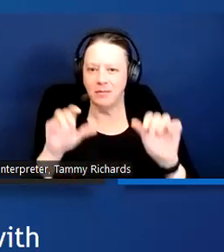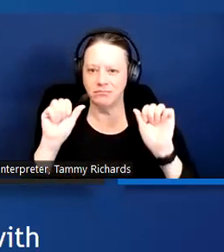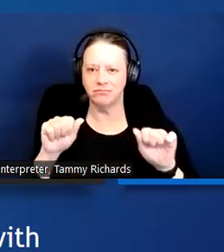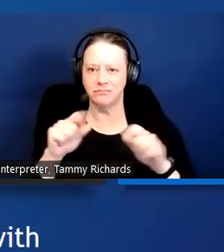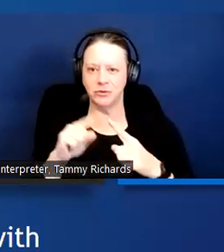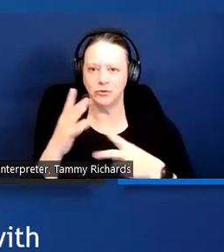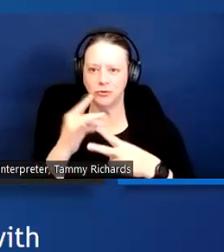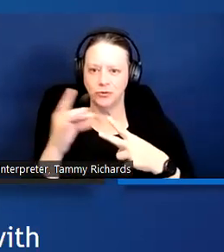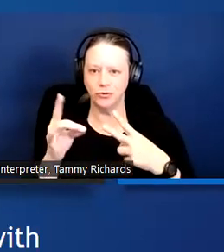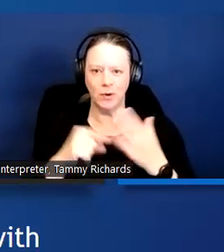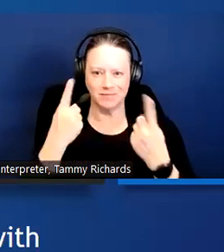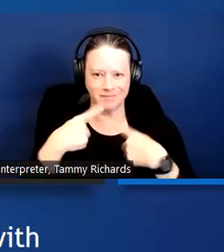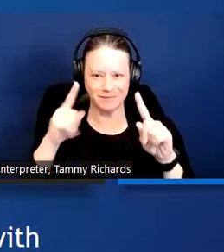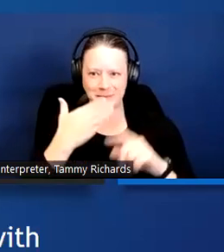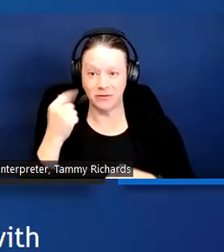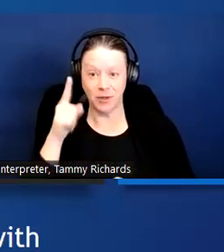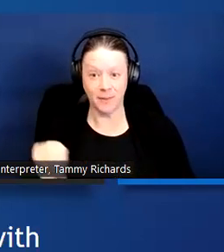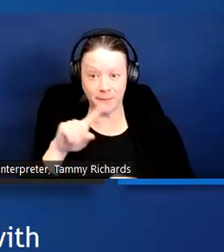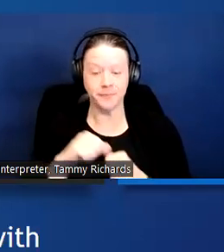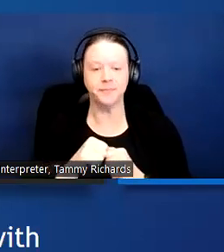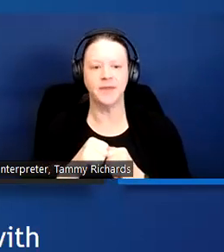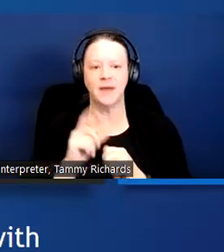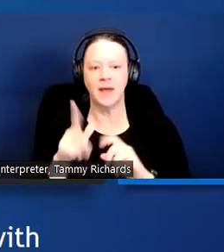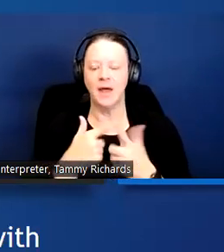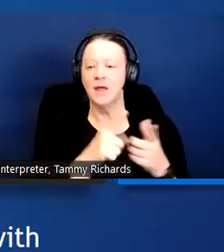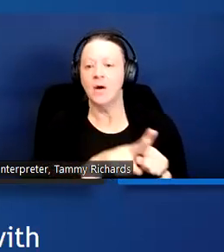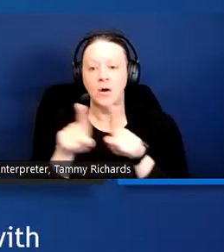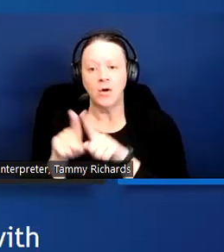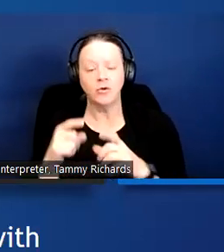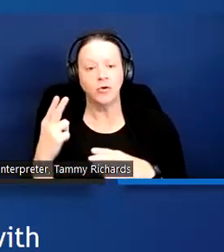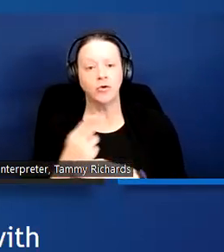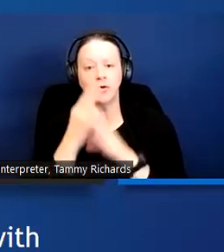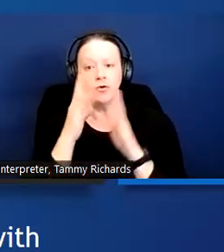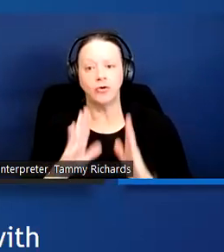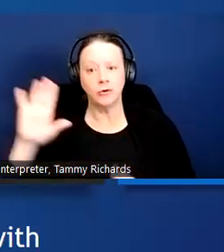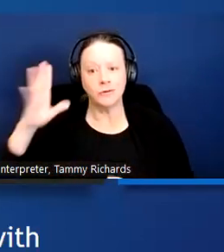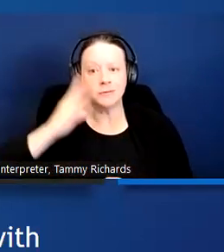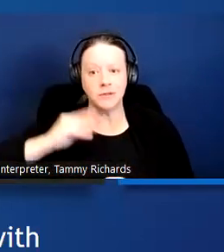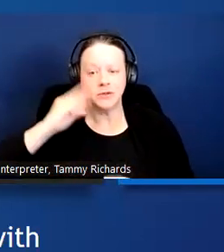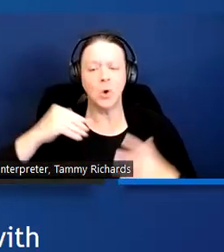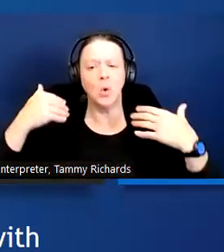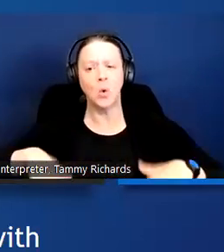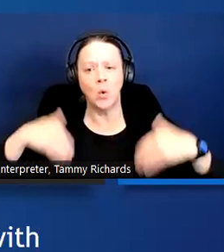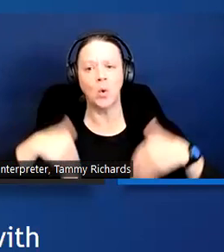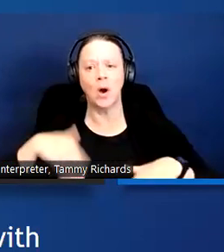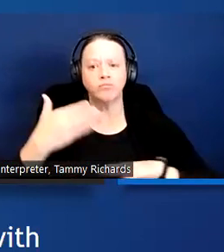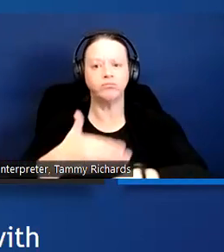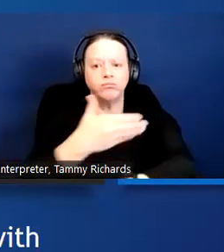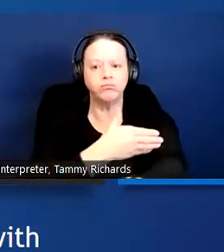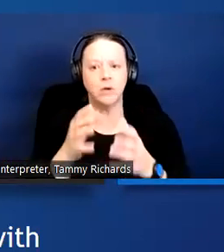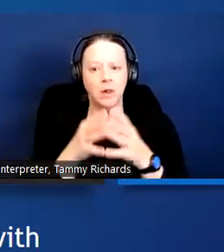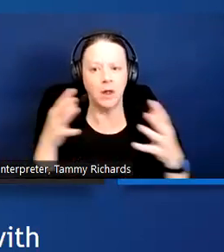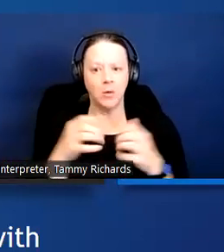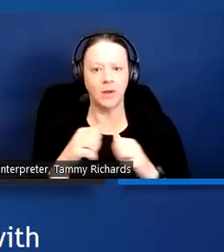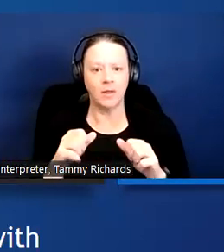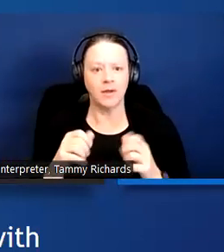them. And then also, the user experiences, it does help a lot with the